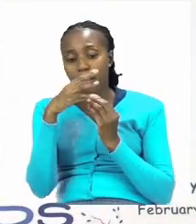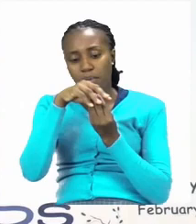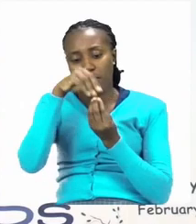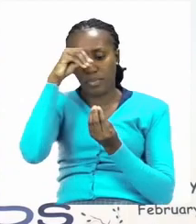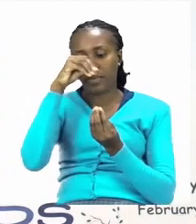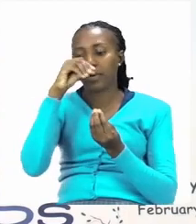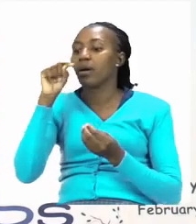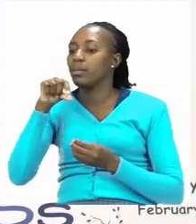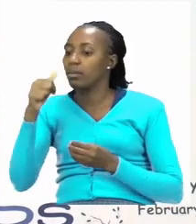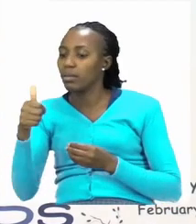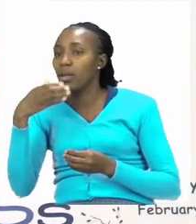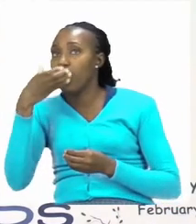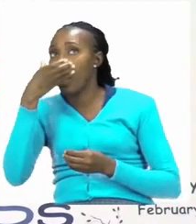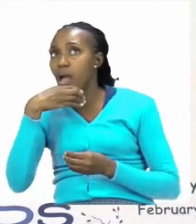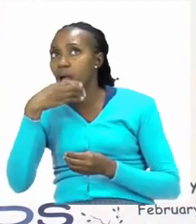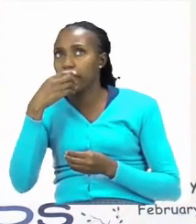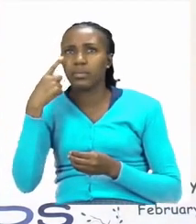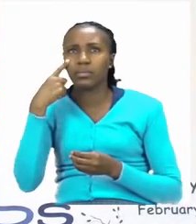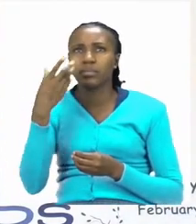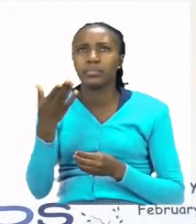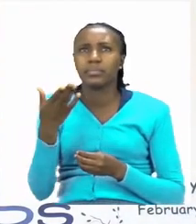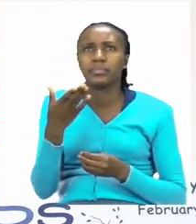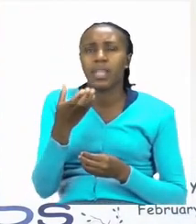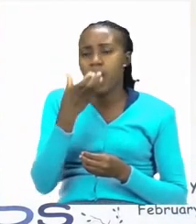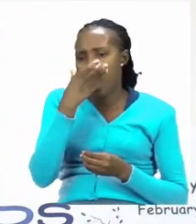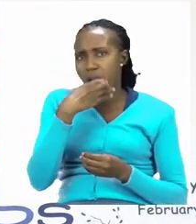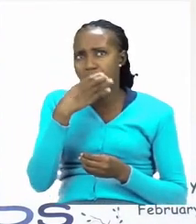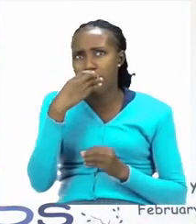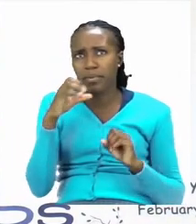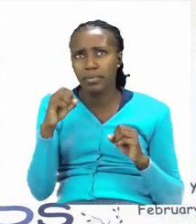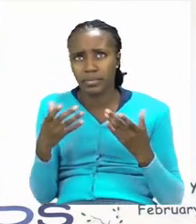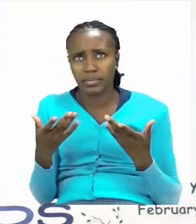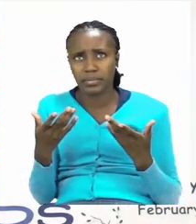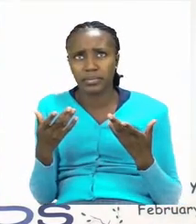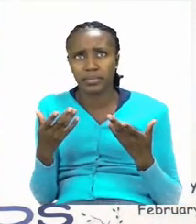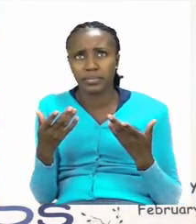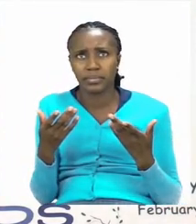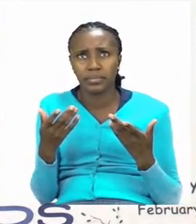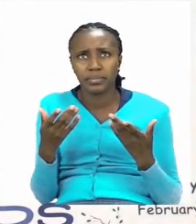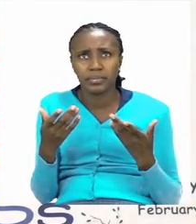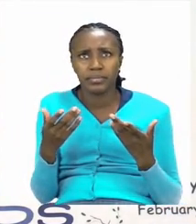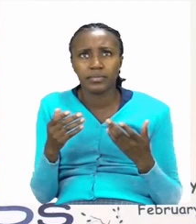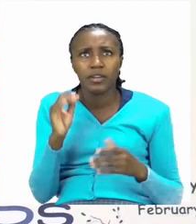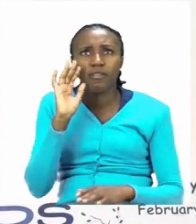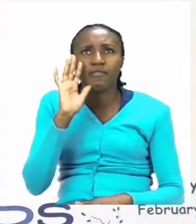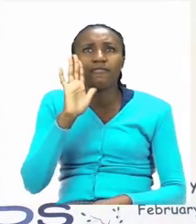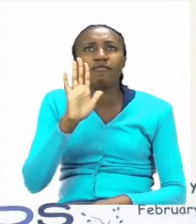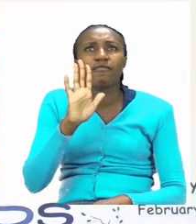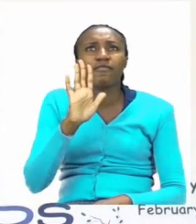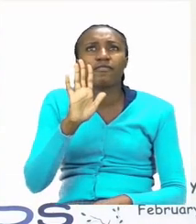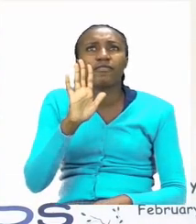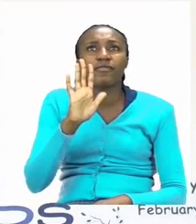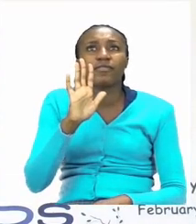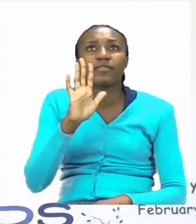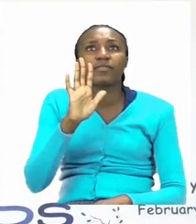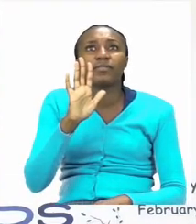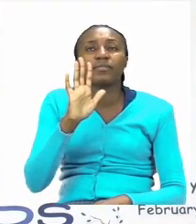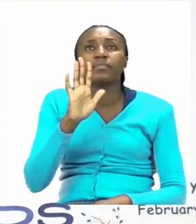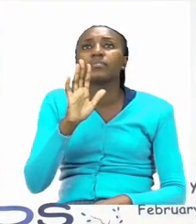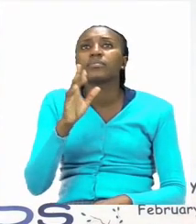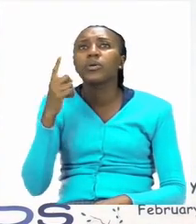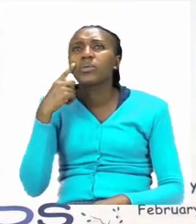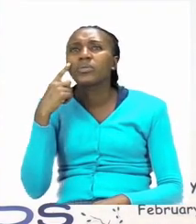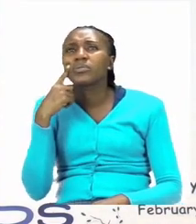apples. Let's take a look at our apples. We know that there are 5 apples. And